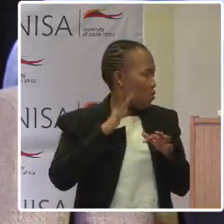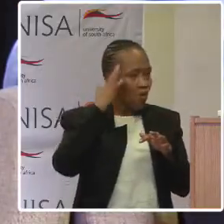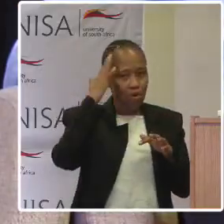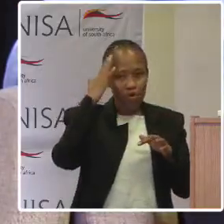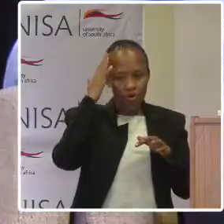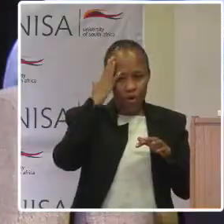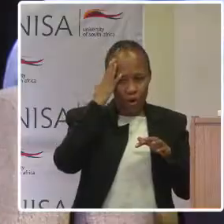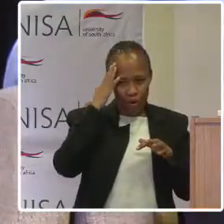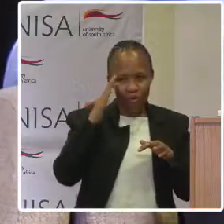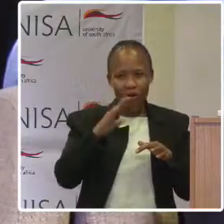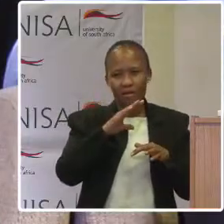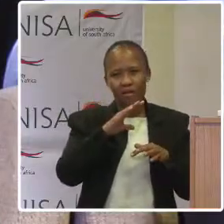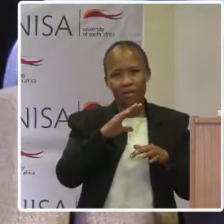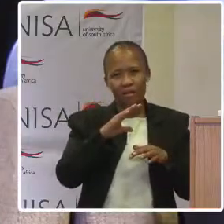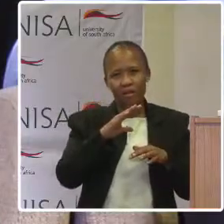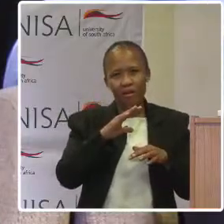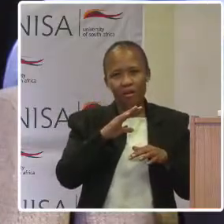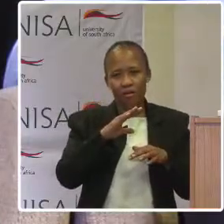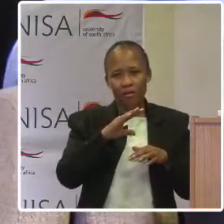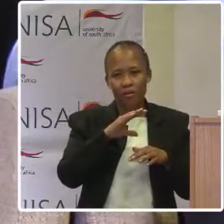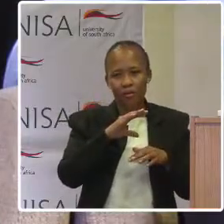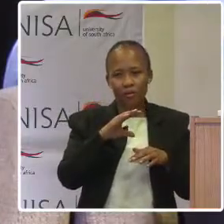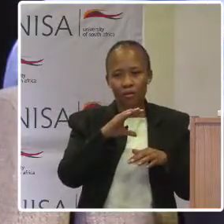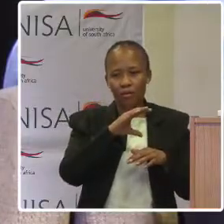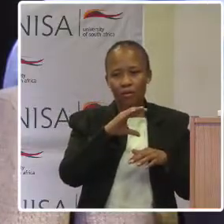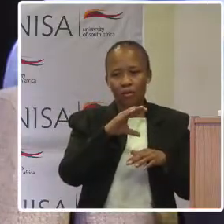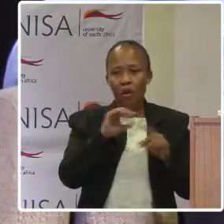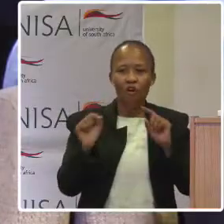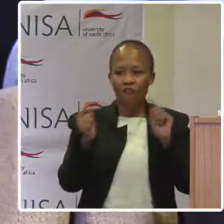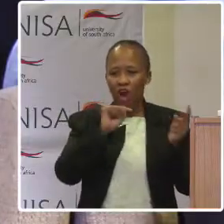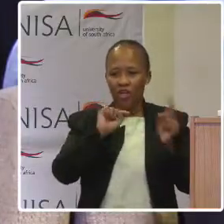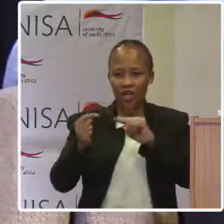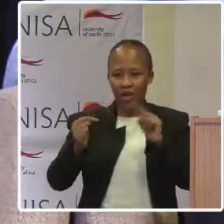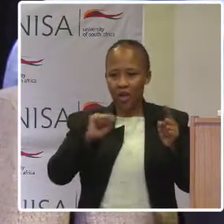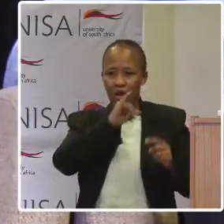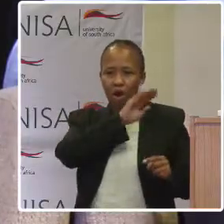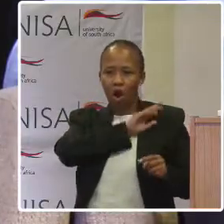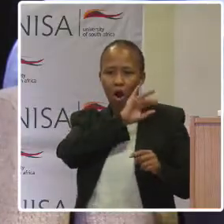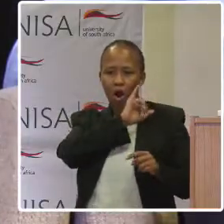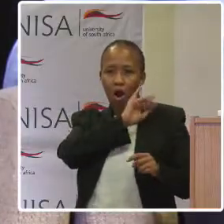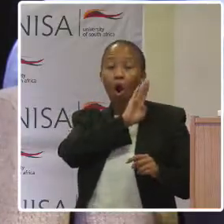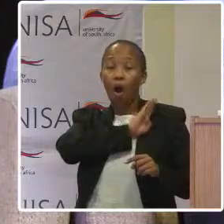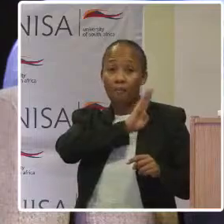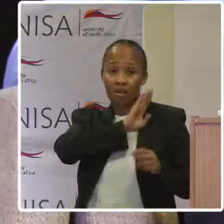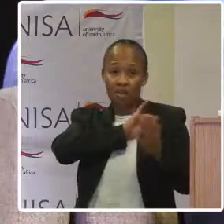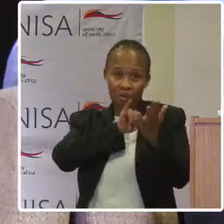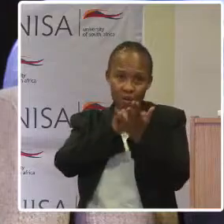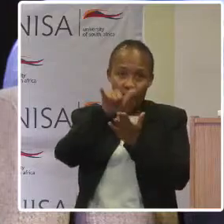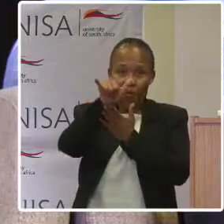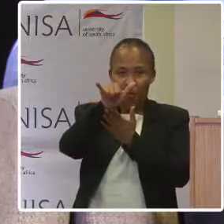Khan, the fighter jet, the Khan. You know that was certified in South Africa.